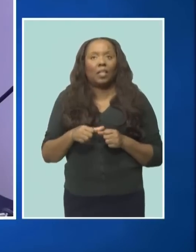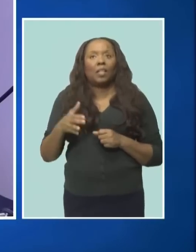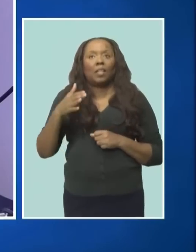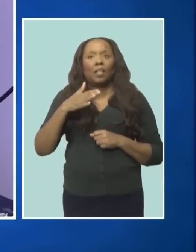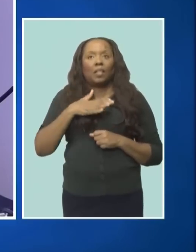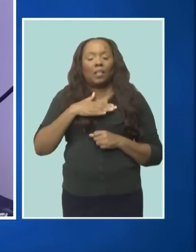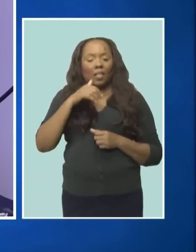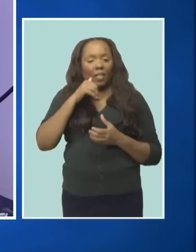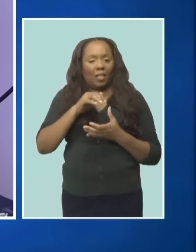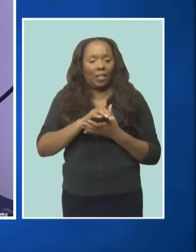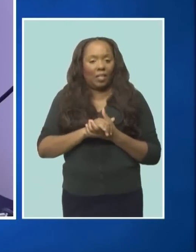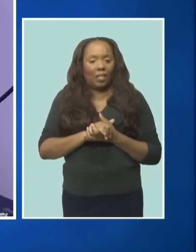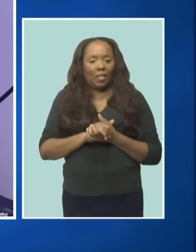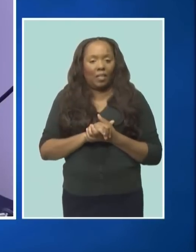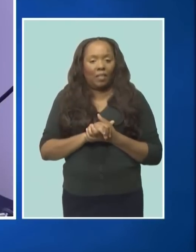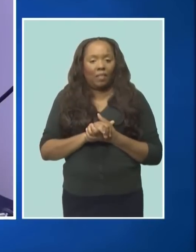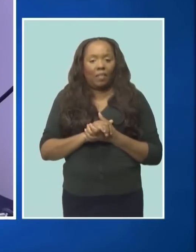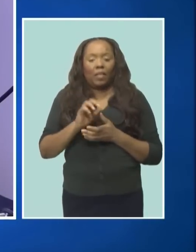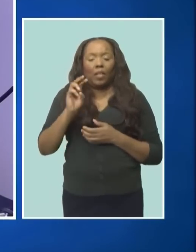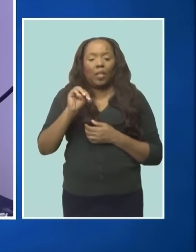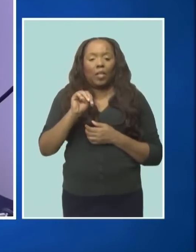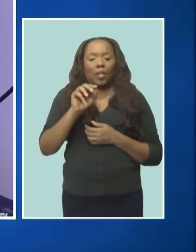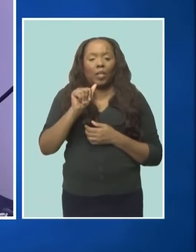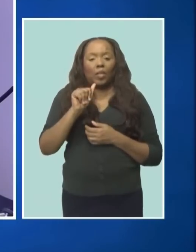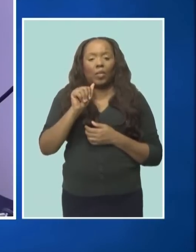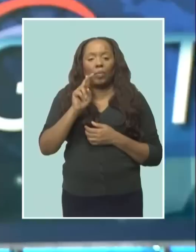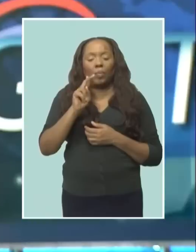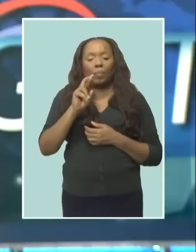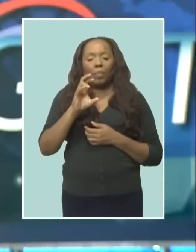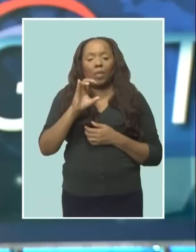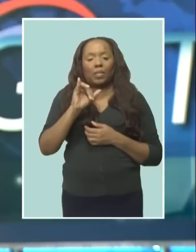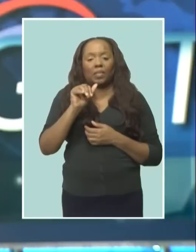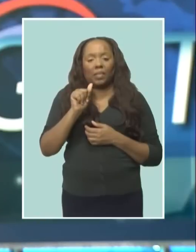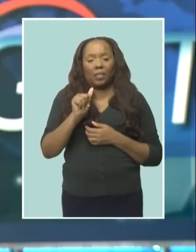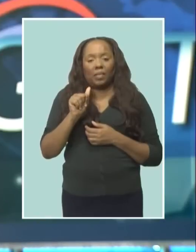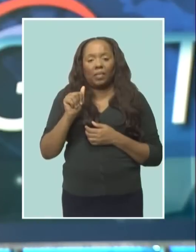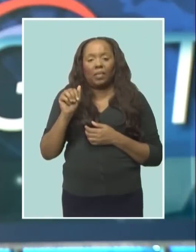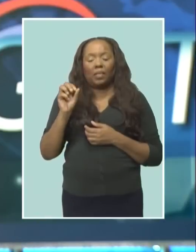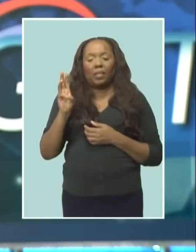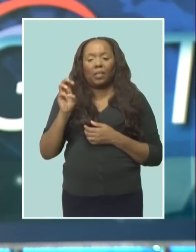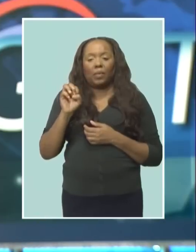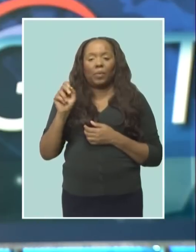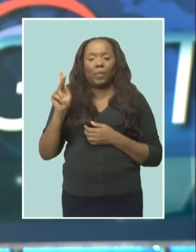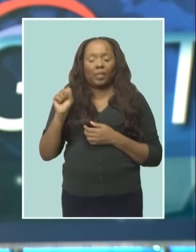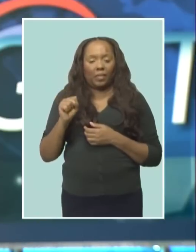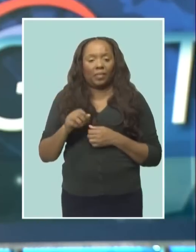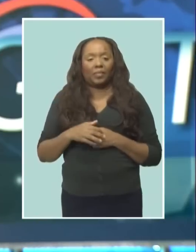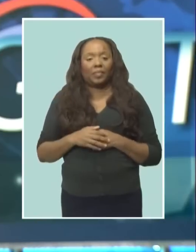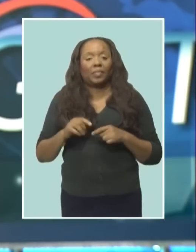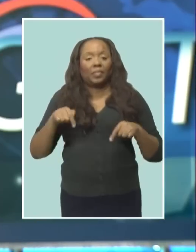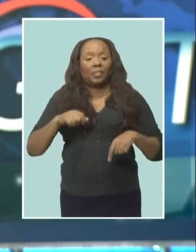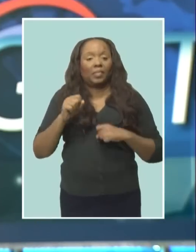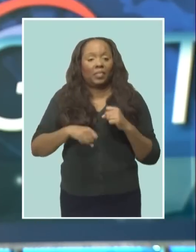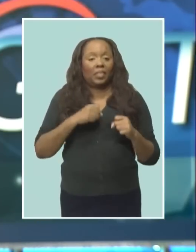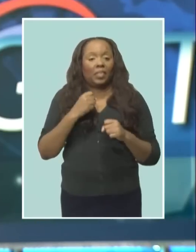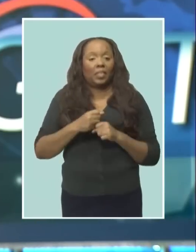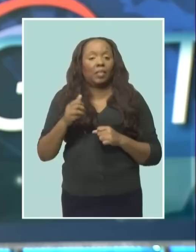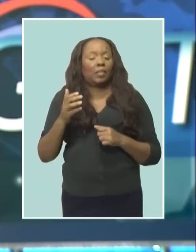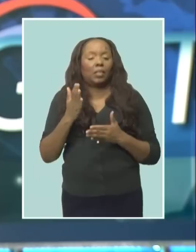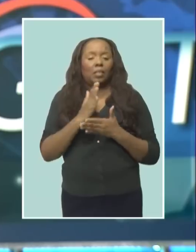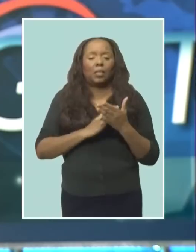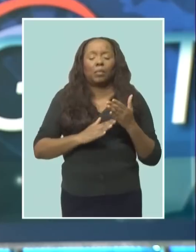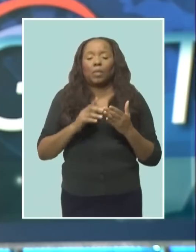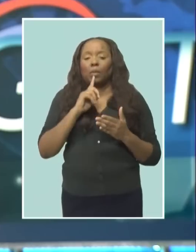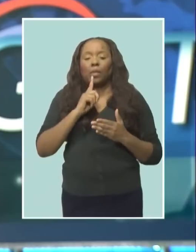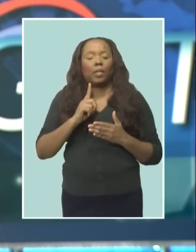wife, Marcia I. Weeks. Mr. Weeks says this year's show will feature an all-star cast of some of